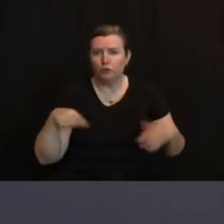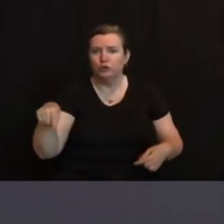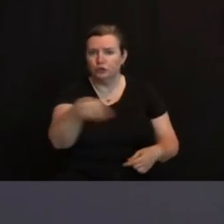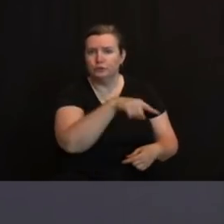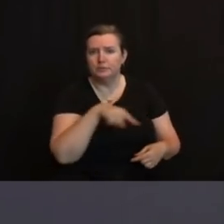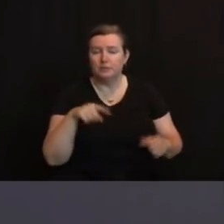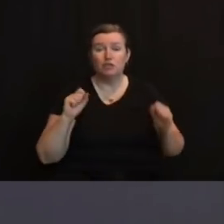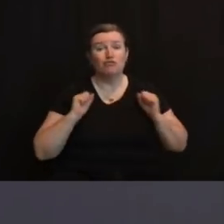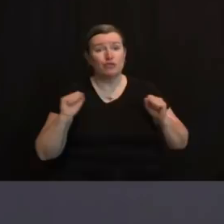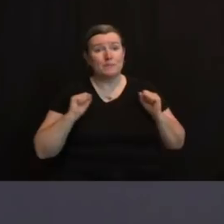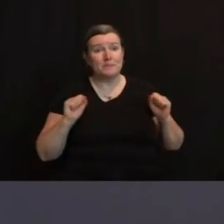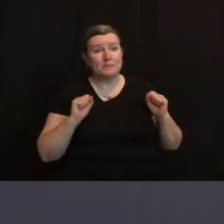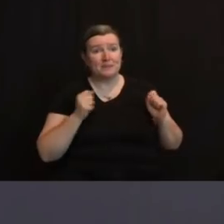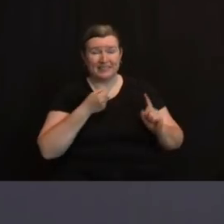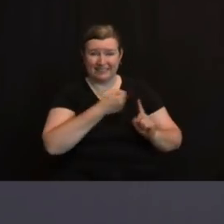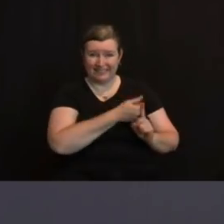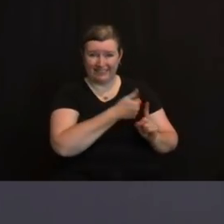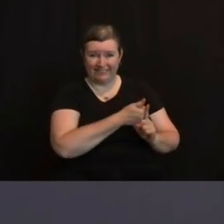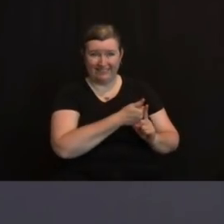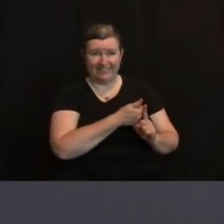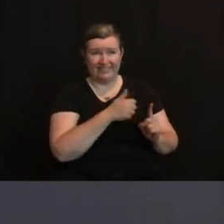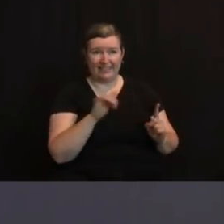really, particularly a gym with a